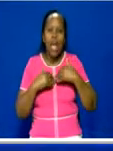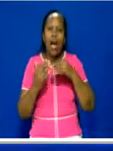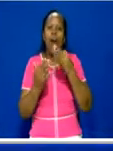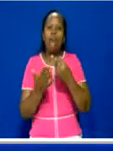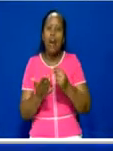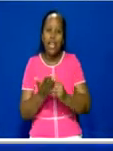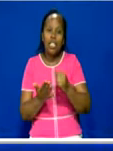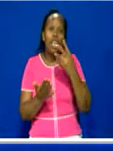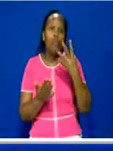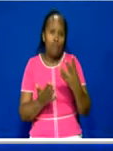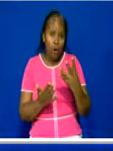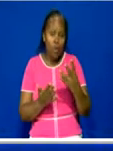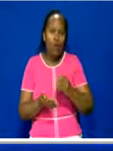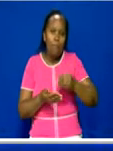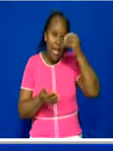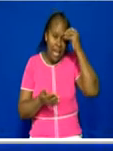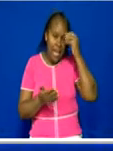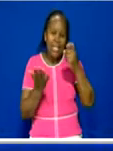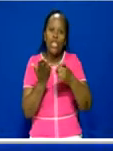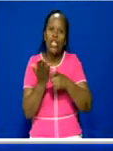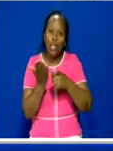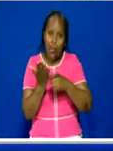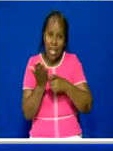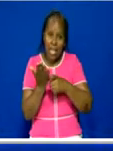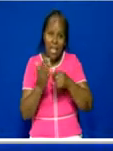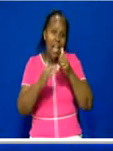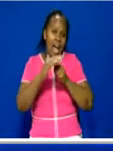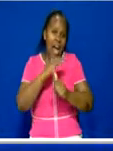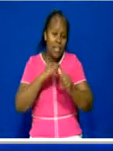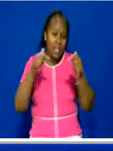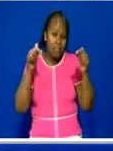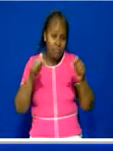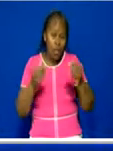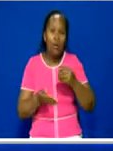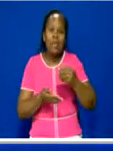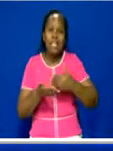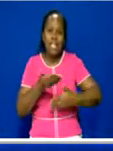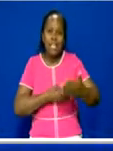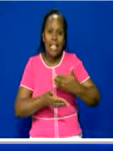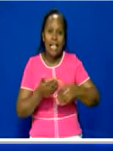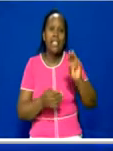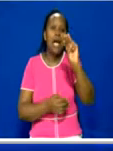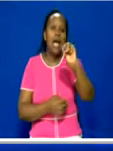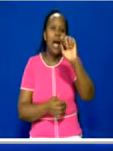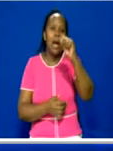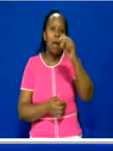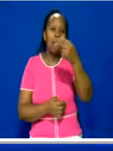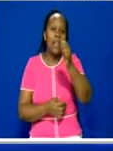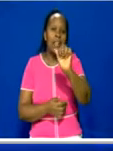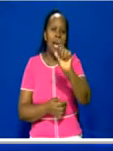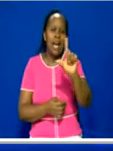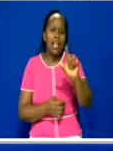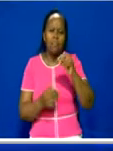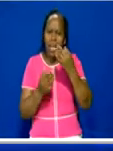4 students who will be learning Kiswahili. And for today, we are discussing Methali. Now moving on